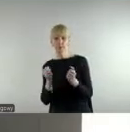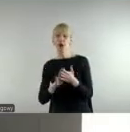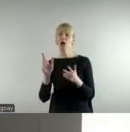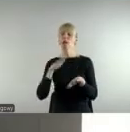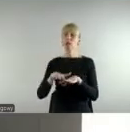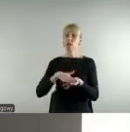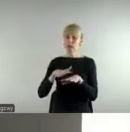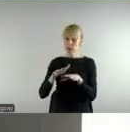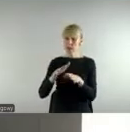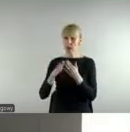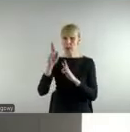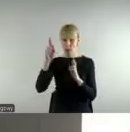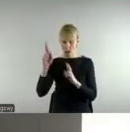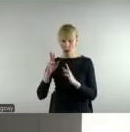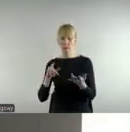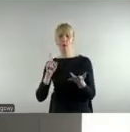power generators,